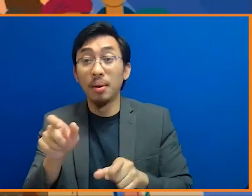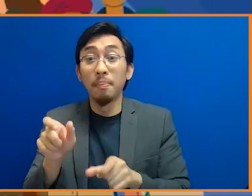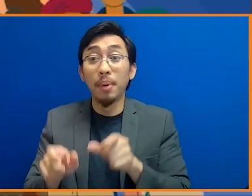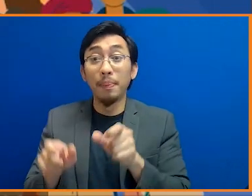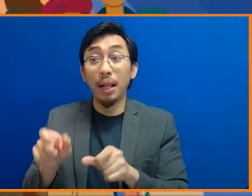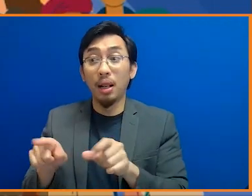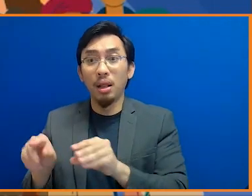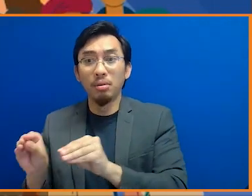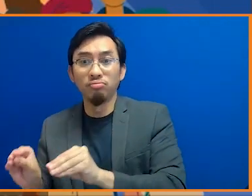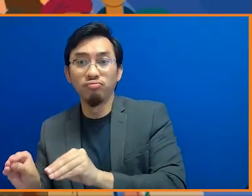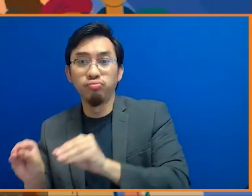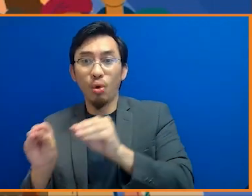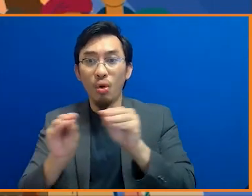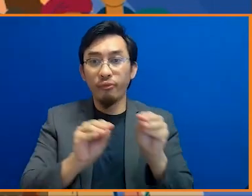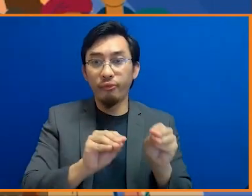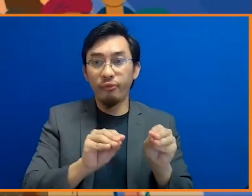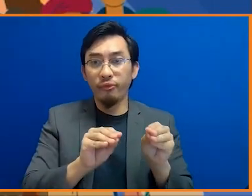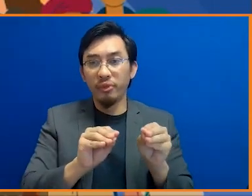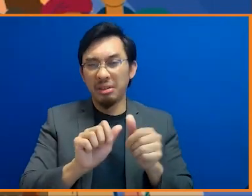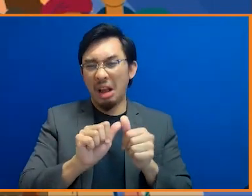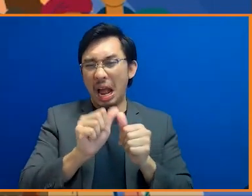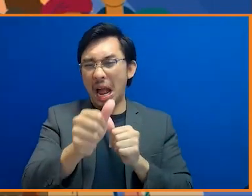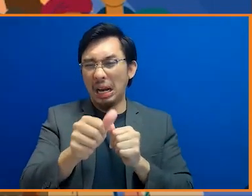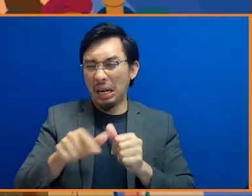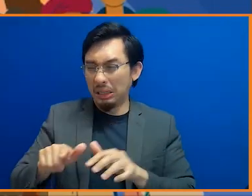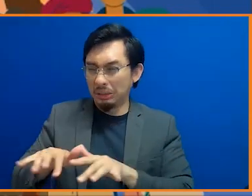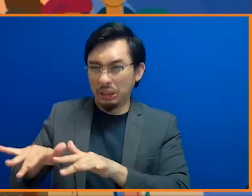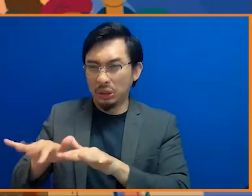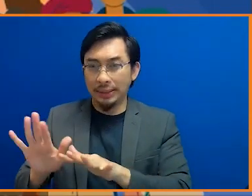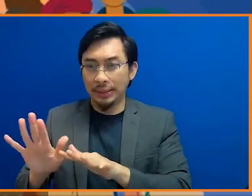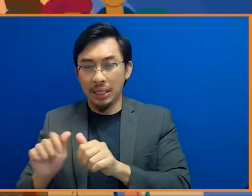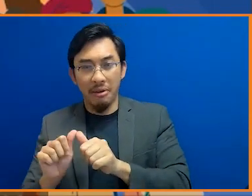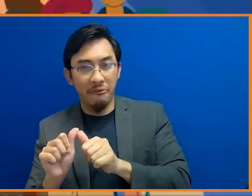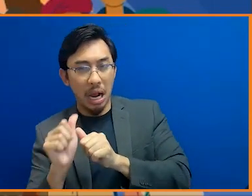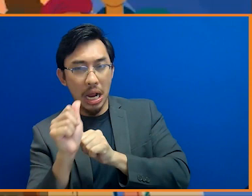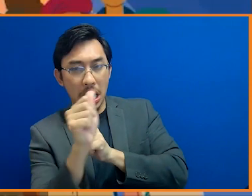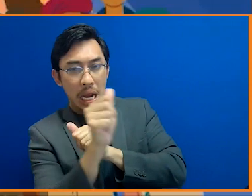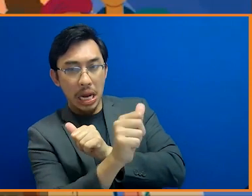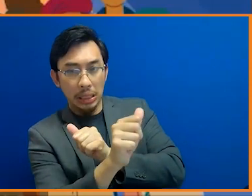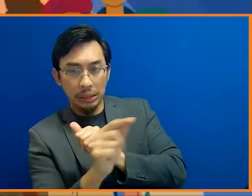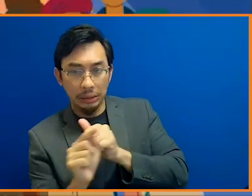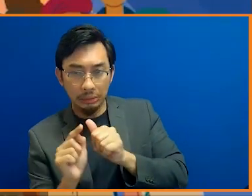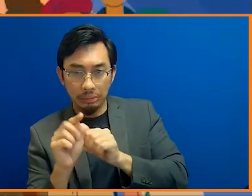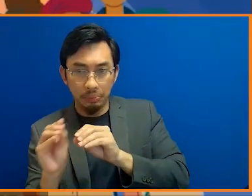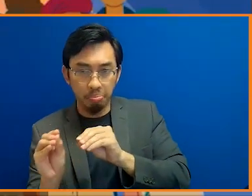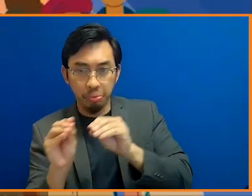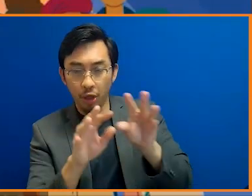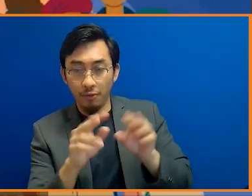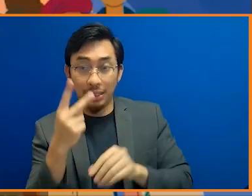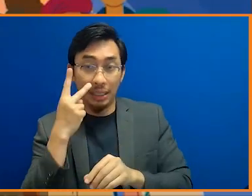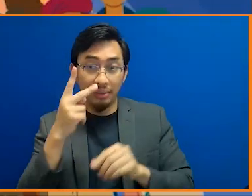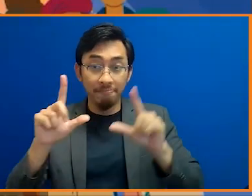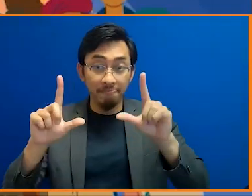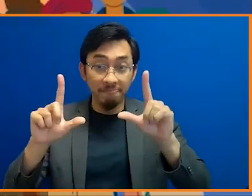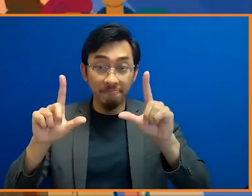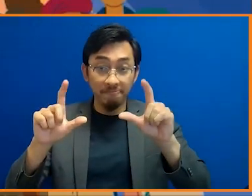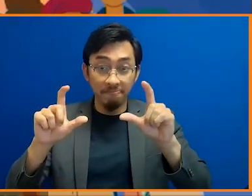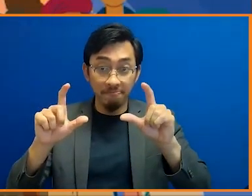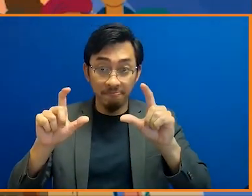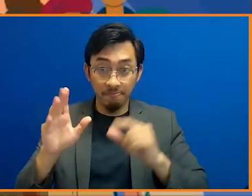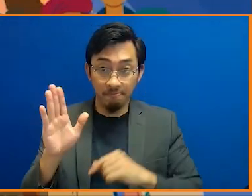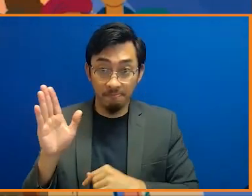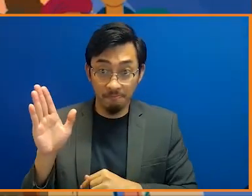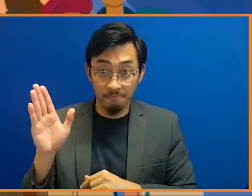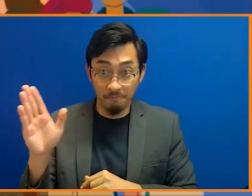people being relocated to somewhere farther away from the coastal area. But you see here in